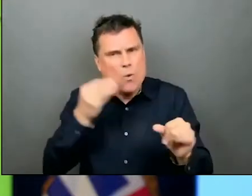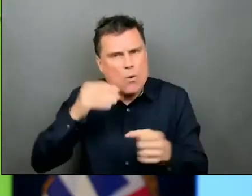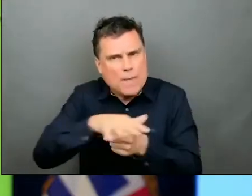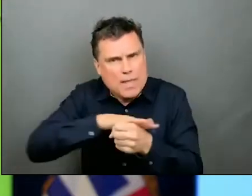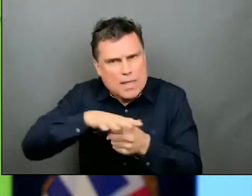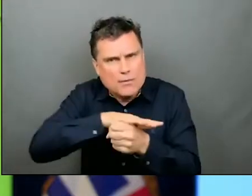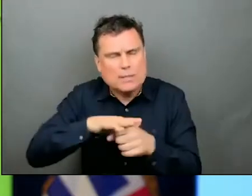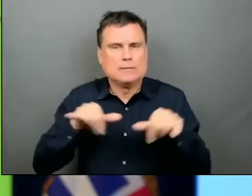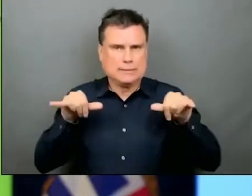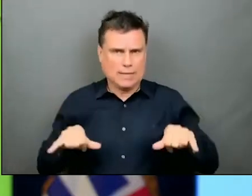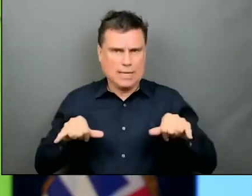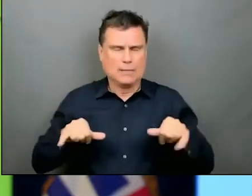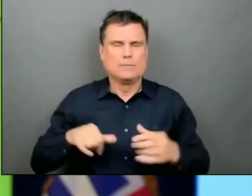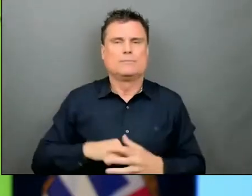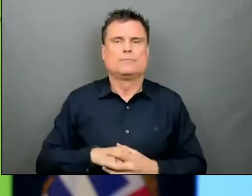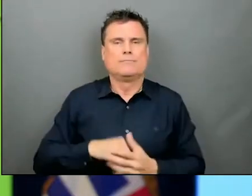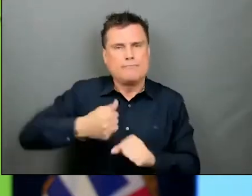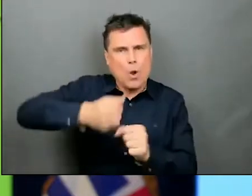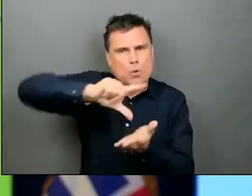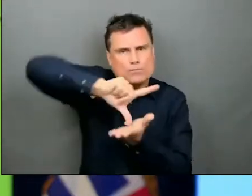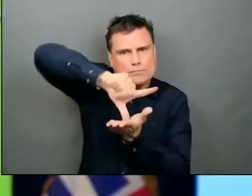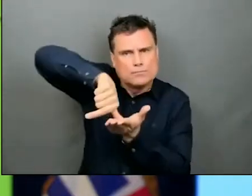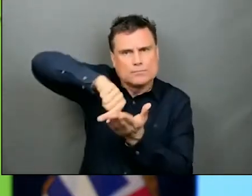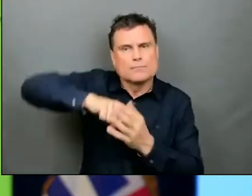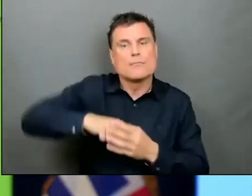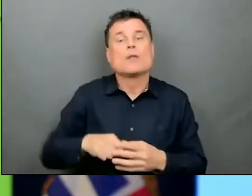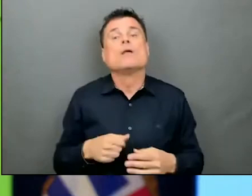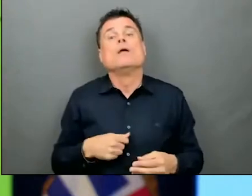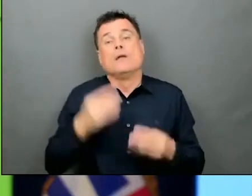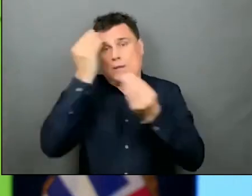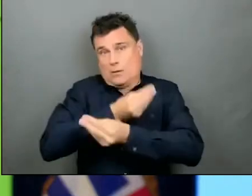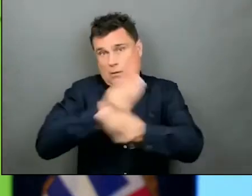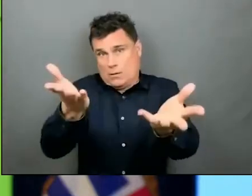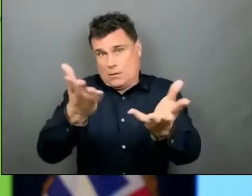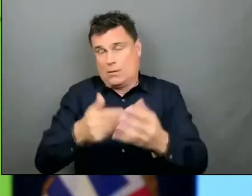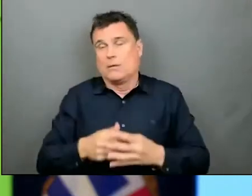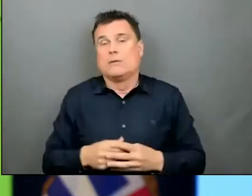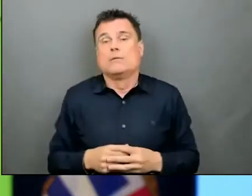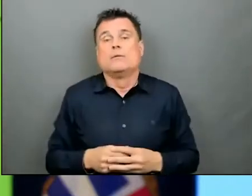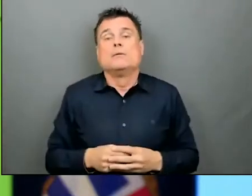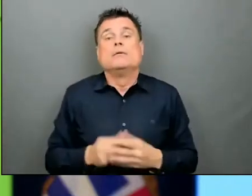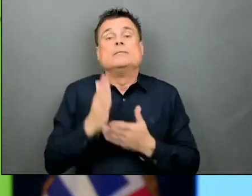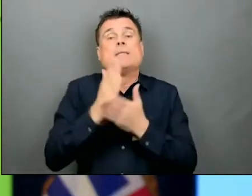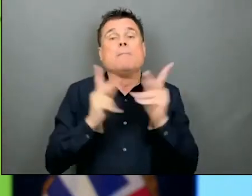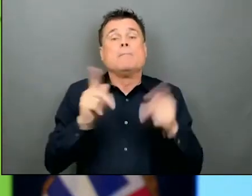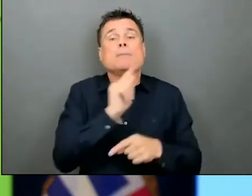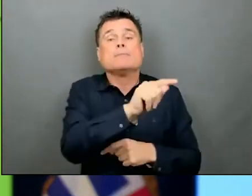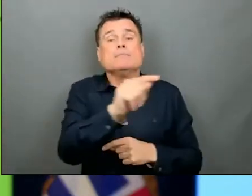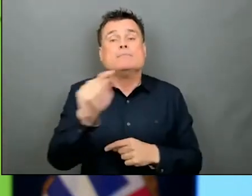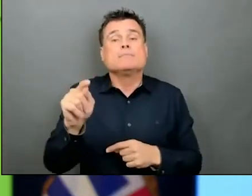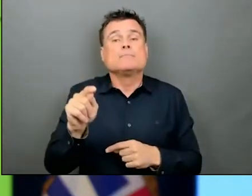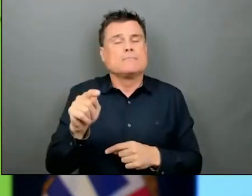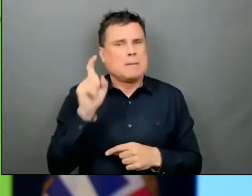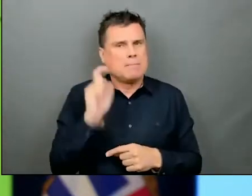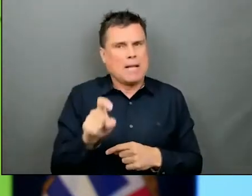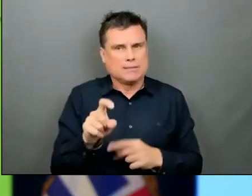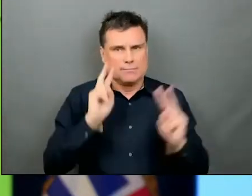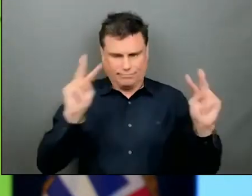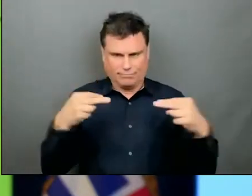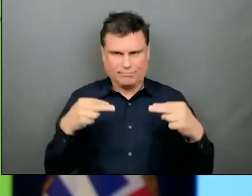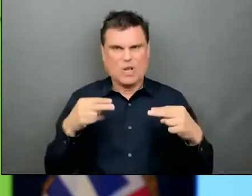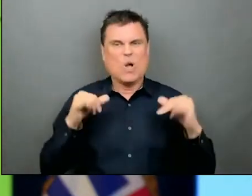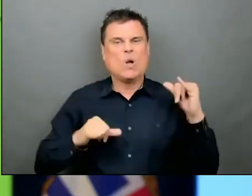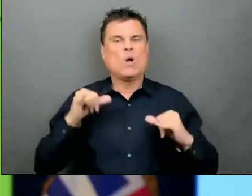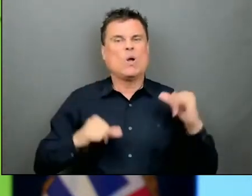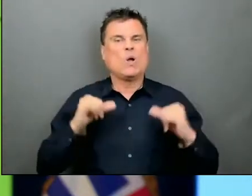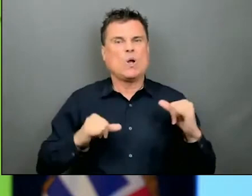public to be informed before heading out, even locally. There are some places you simply should not go. Whistler's